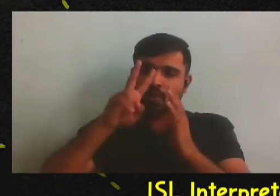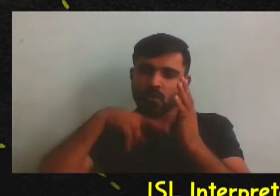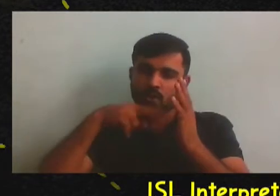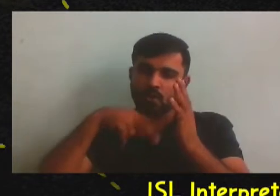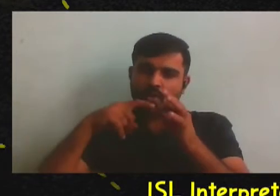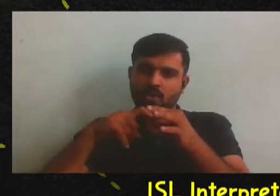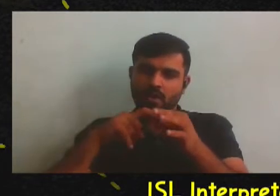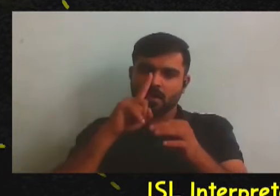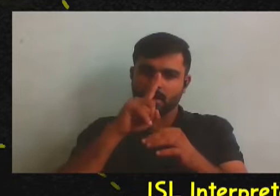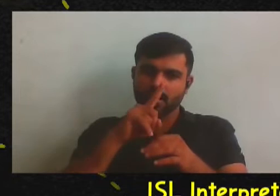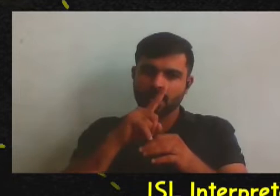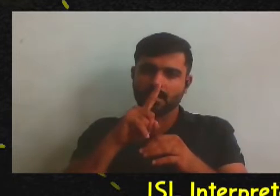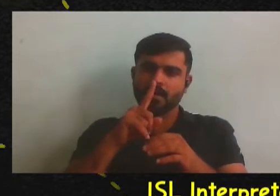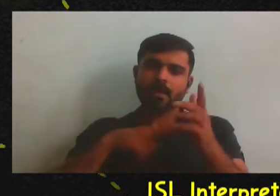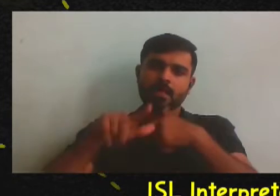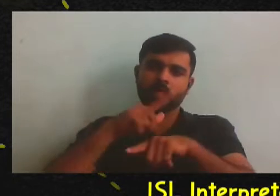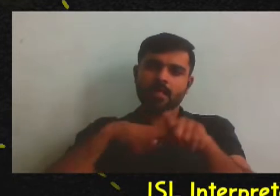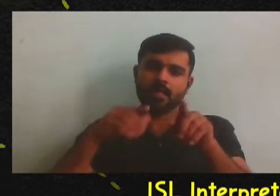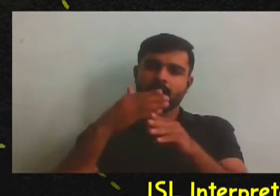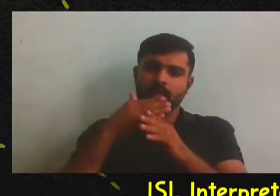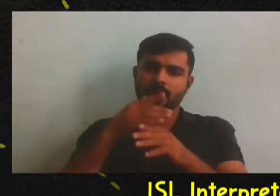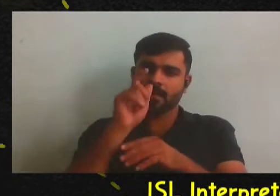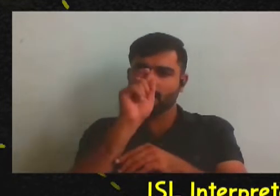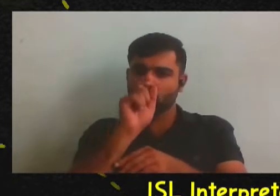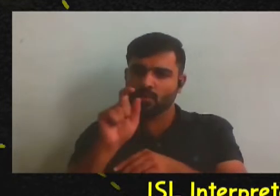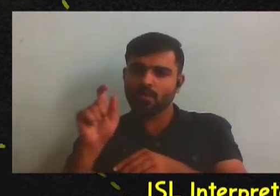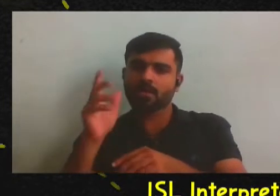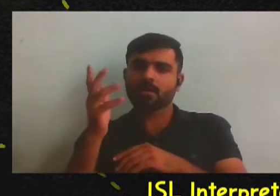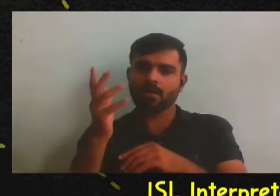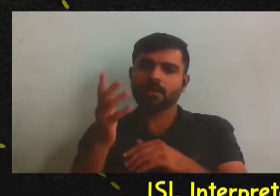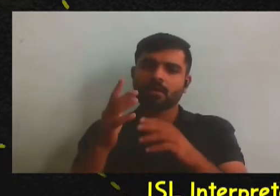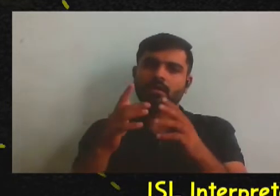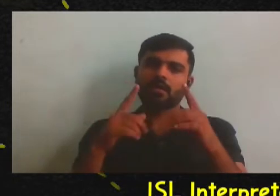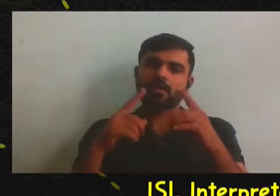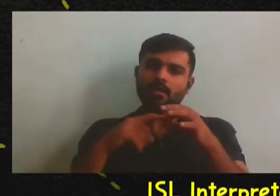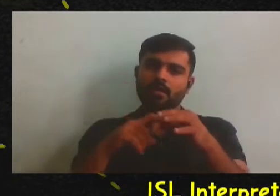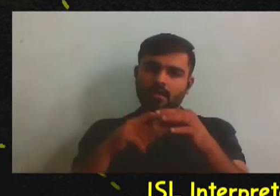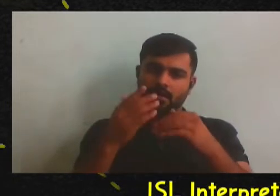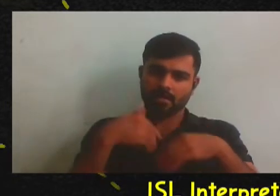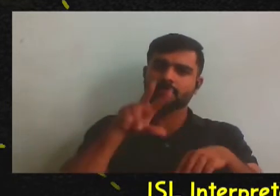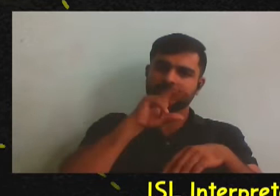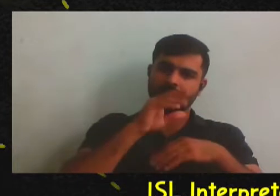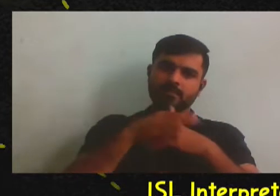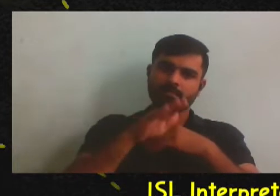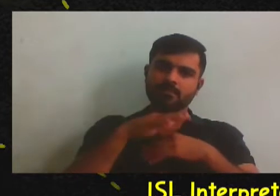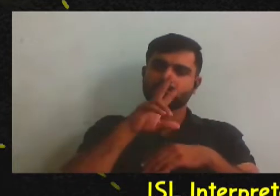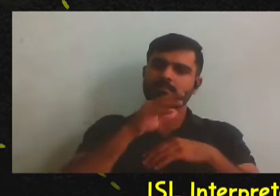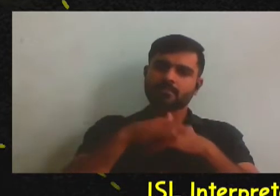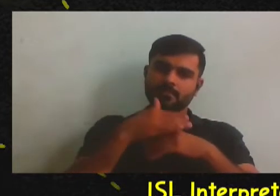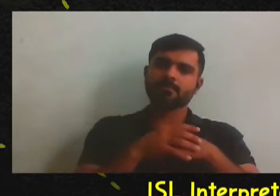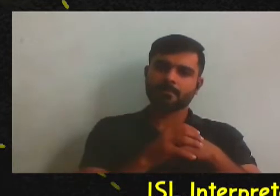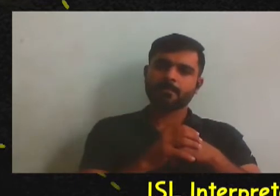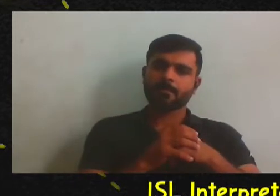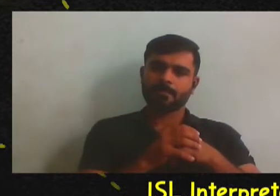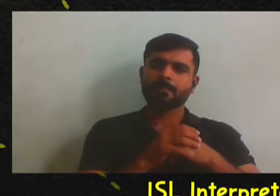really curious about the language. So if you could share some words, maybe half a question or so. I'll read. Okay, Okay, I'll read a great. few. Huh?